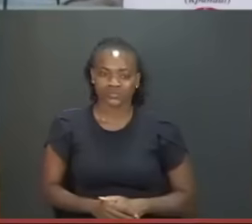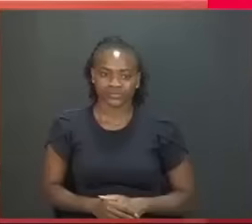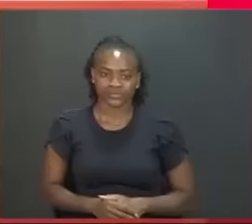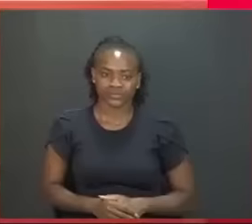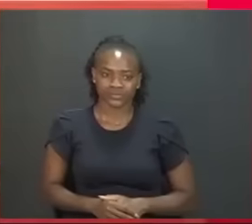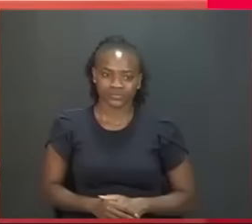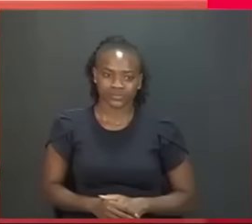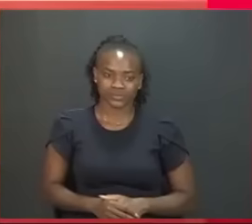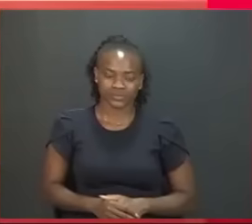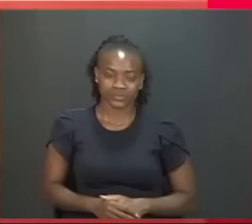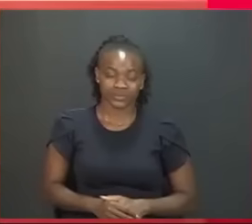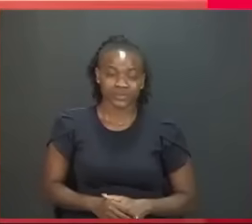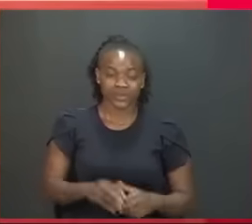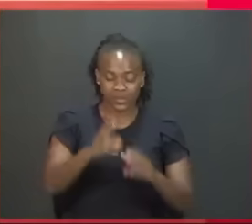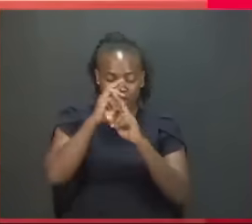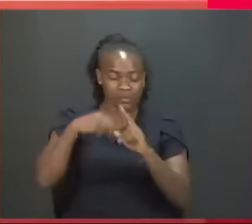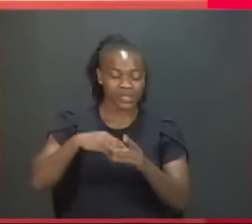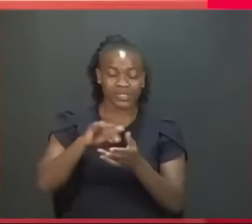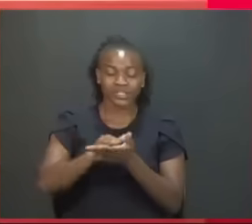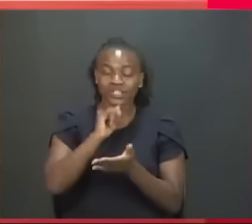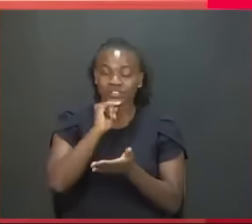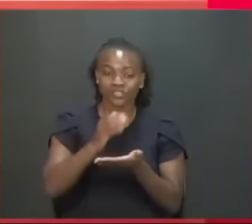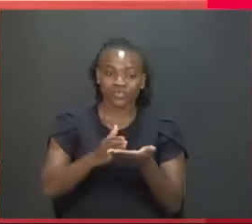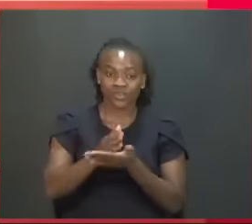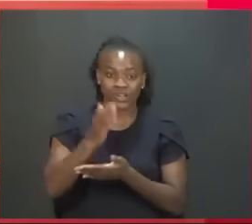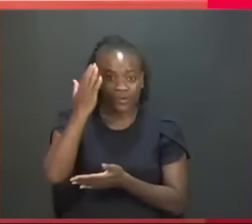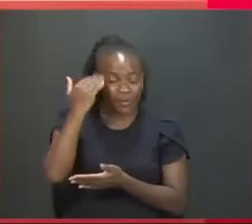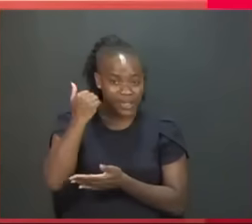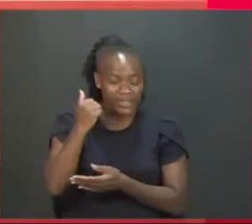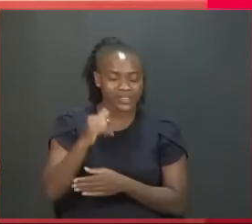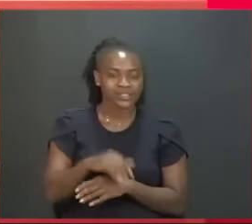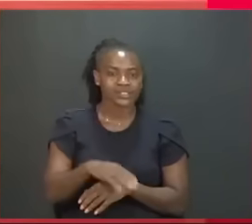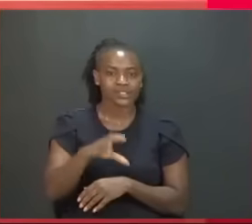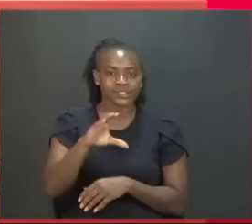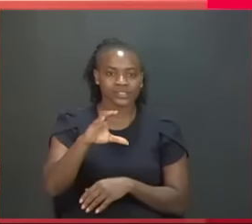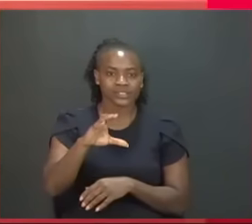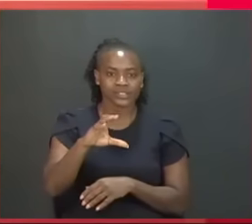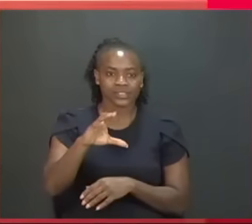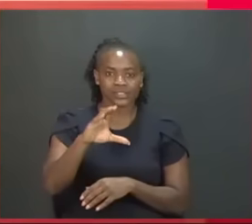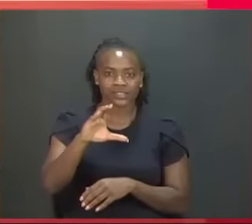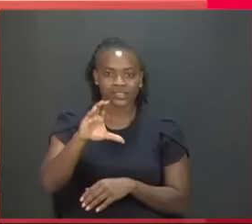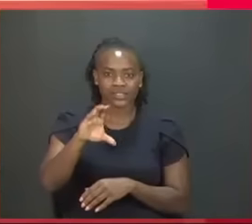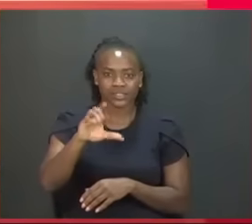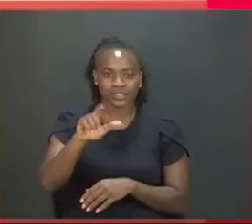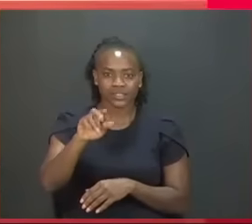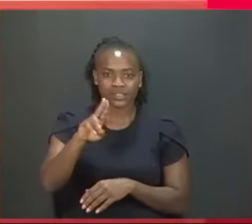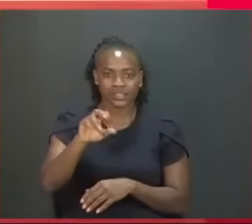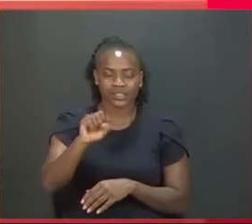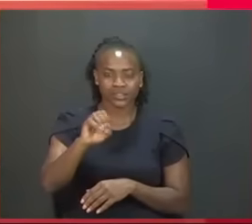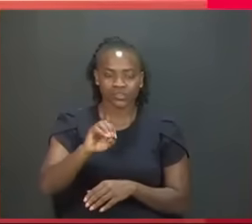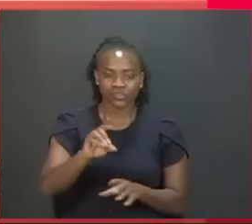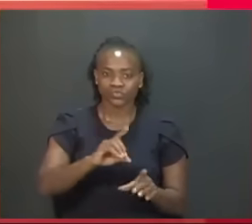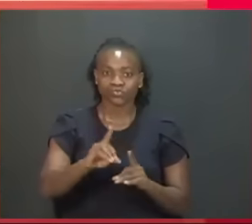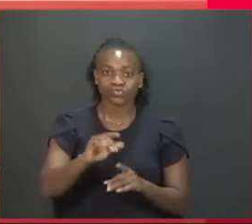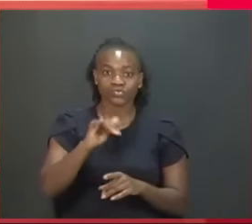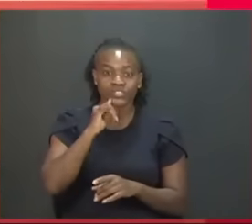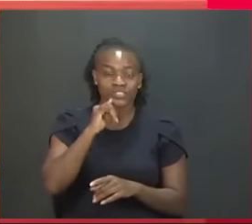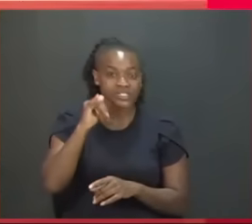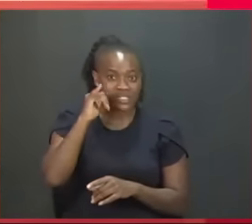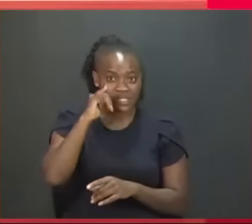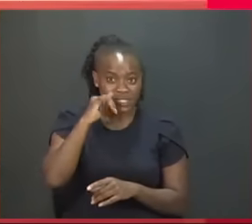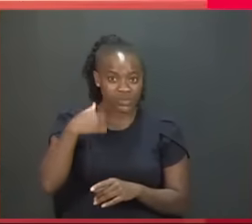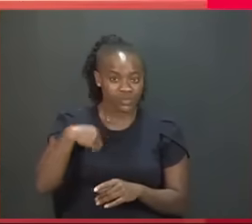not correct. Because we took few clauses and we intend finishing same today. We took few clauses